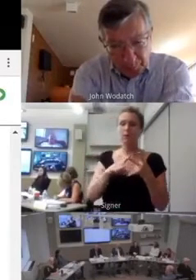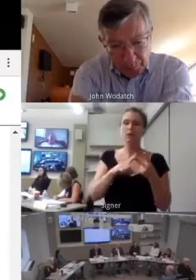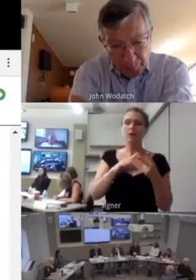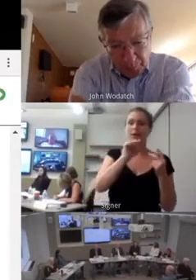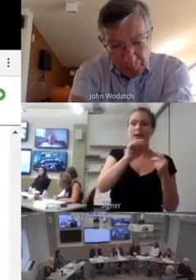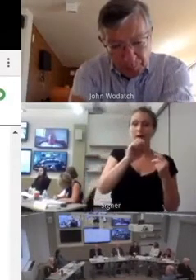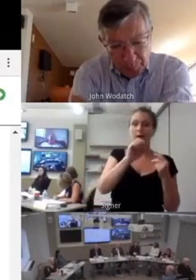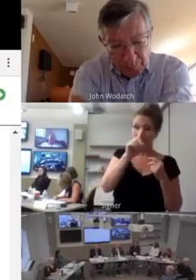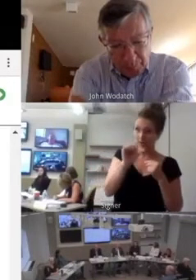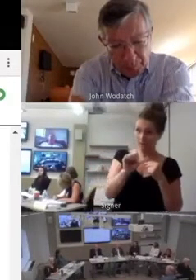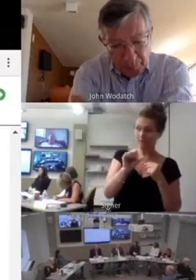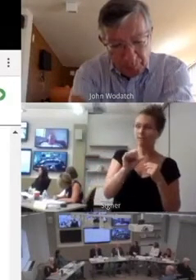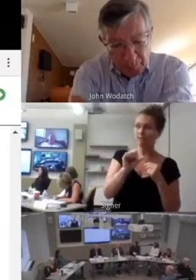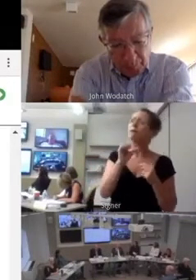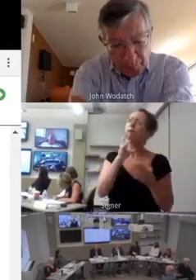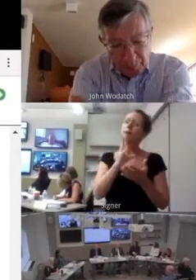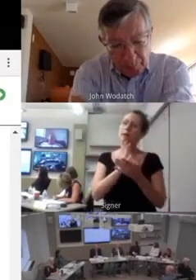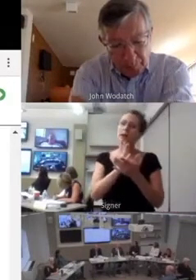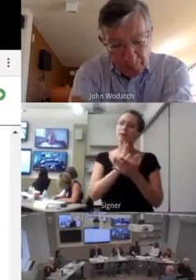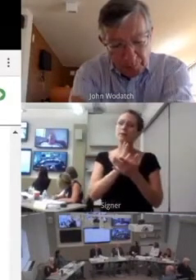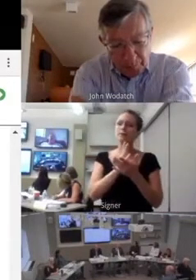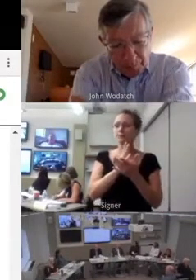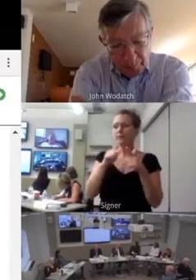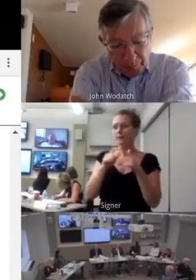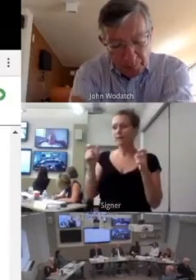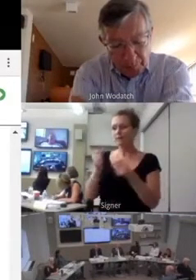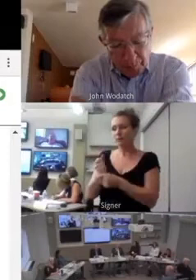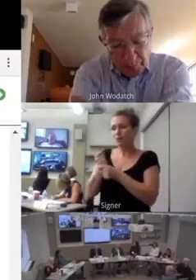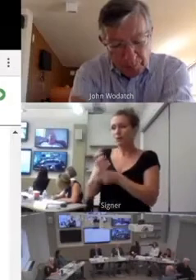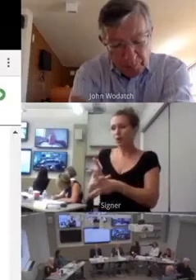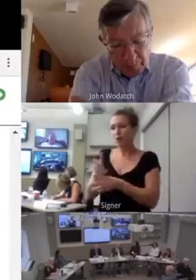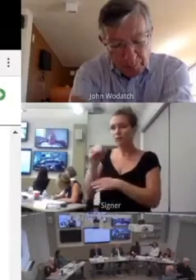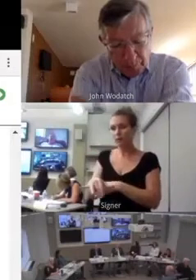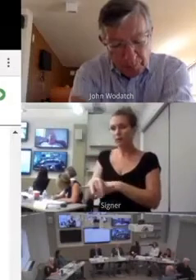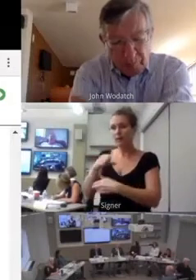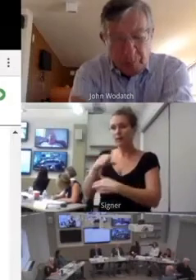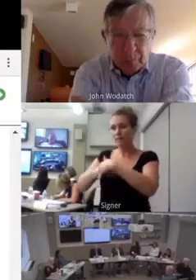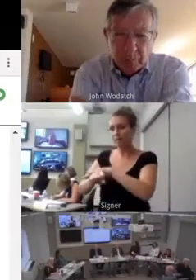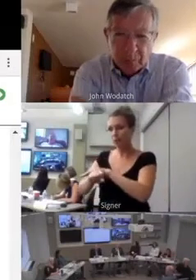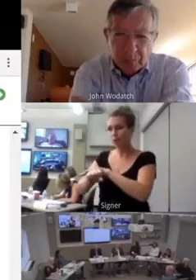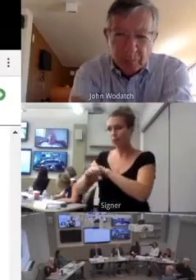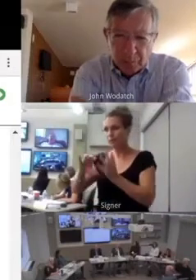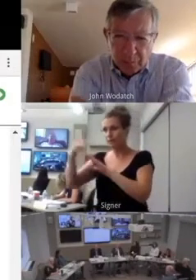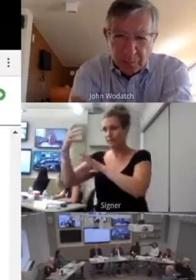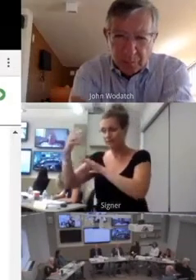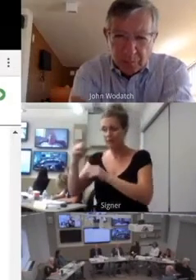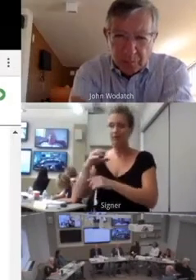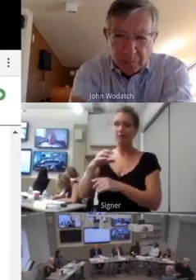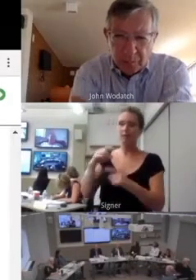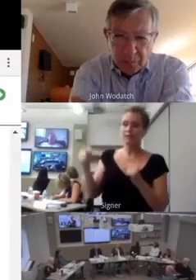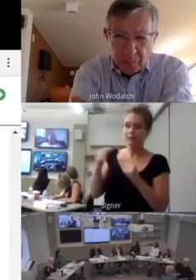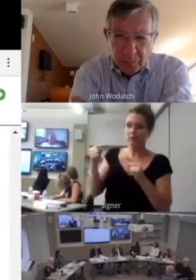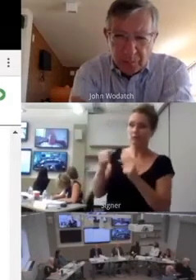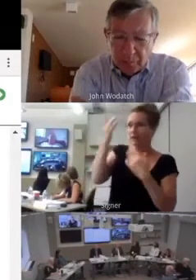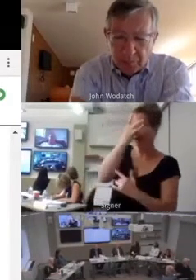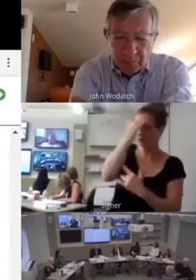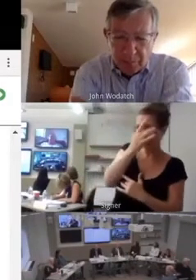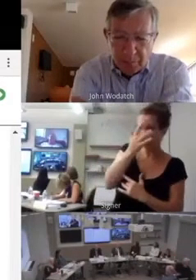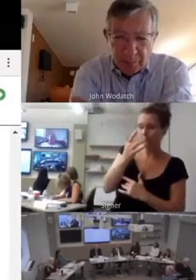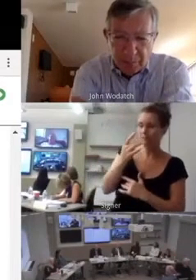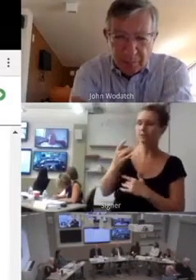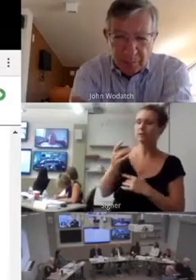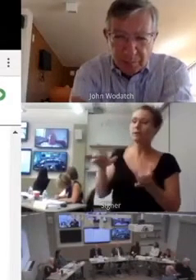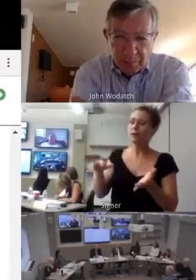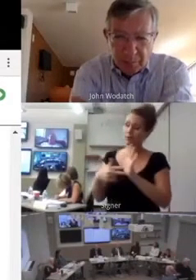about conditions which are caused by birth defect, injury, or illness. And you pointed out that leaves out